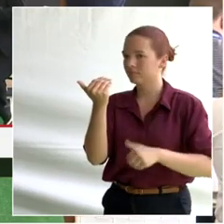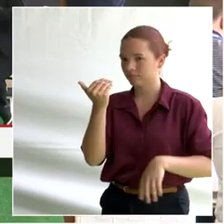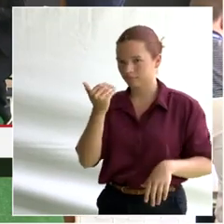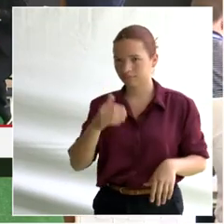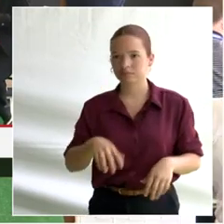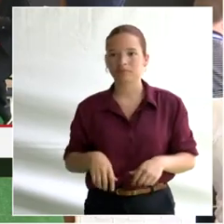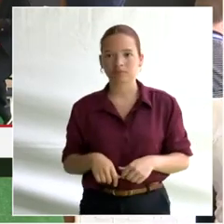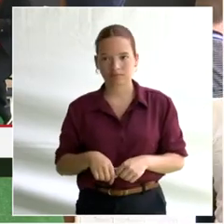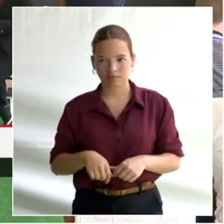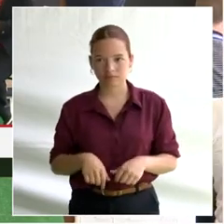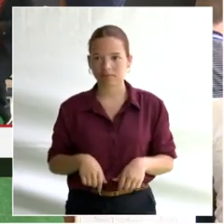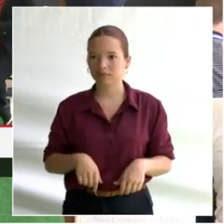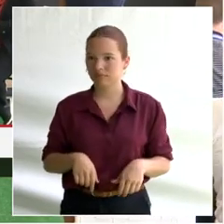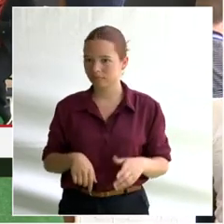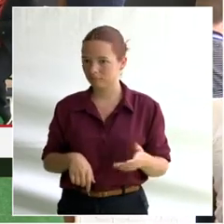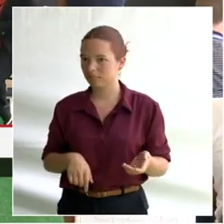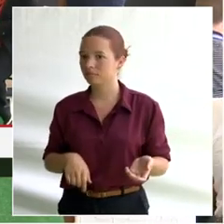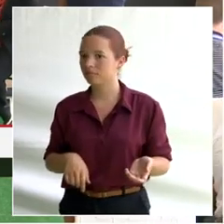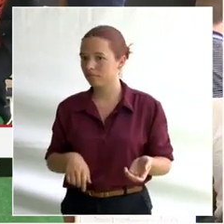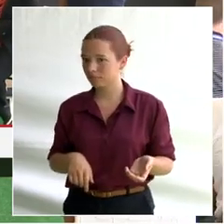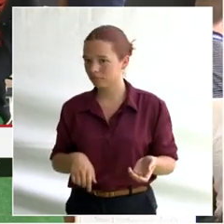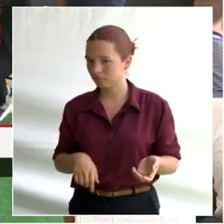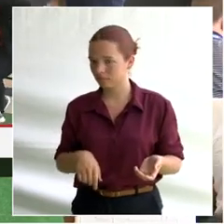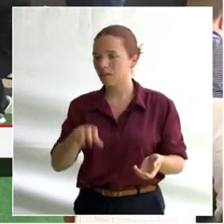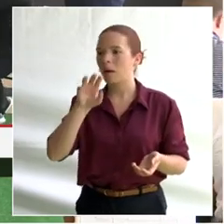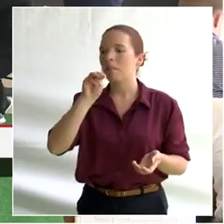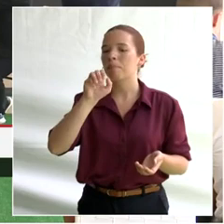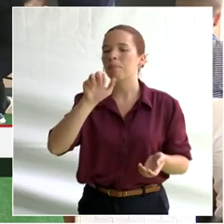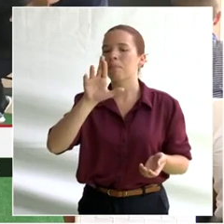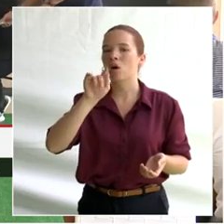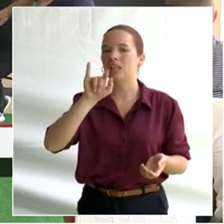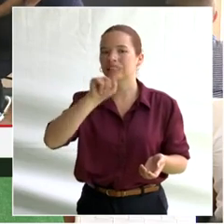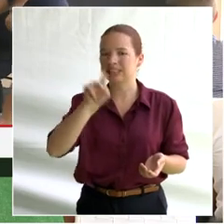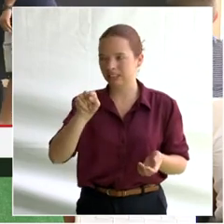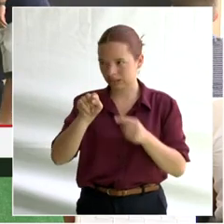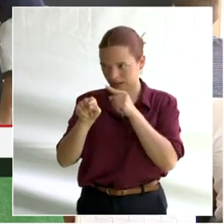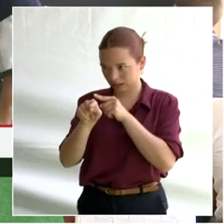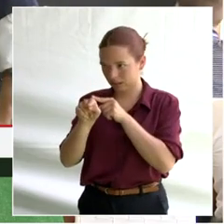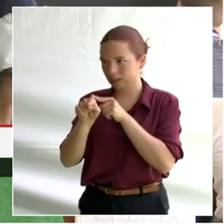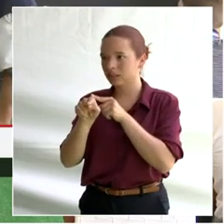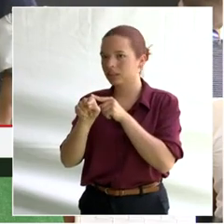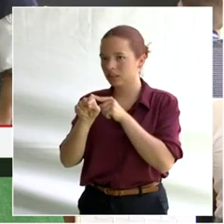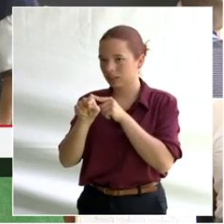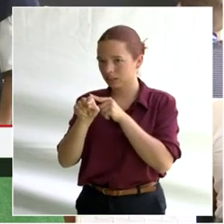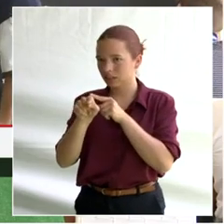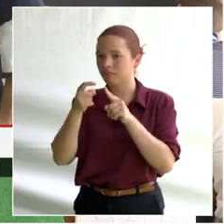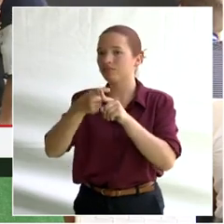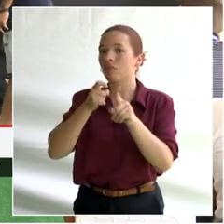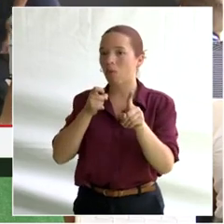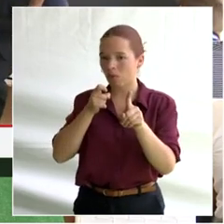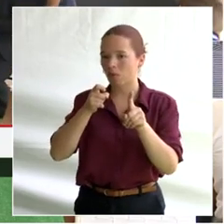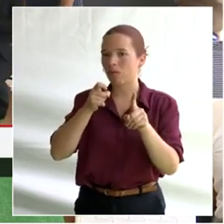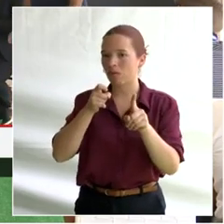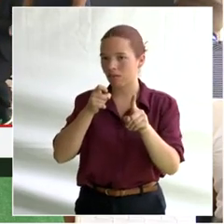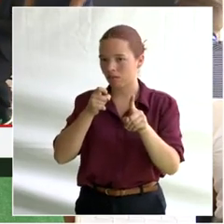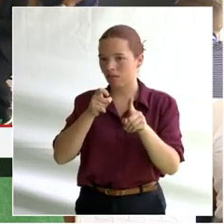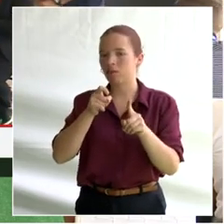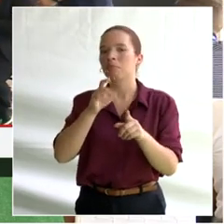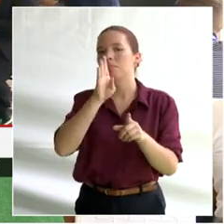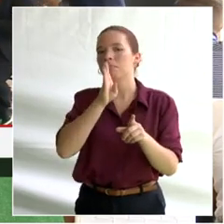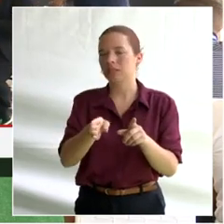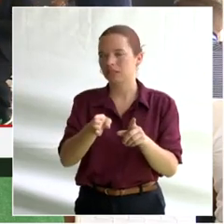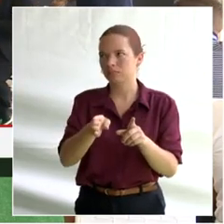Elise Mertens from Belgium. So, Mark, you were talking about the quarter that was just populating up there. If you guys take a look, the screen will come back up on